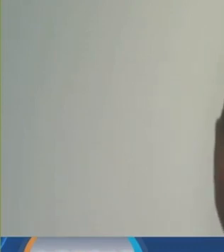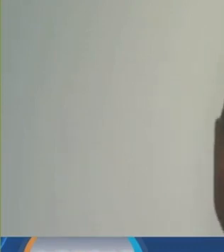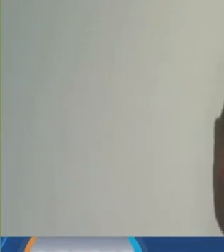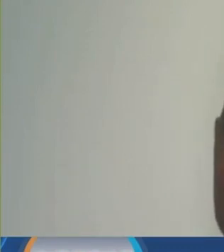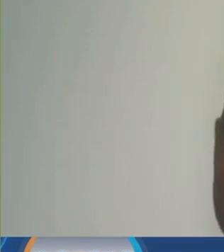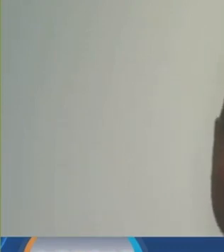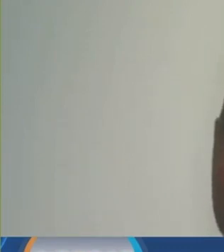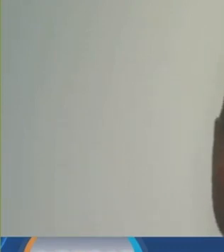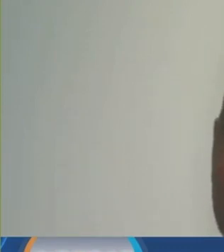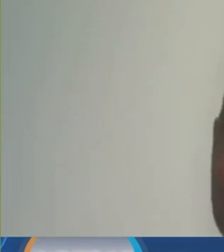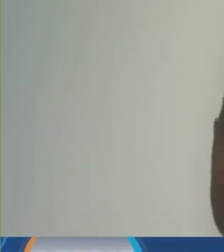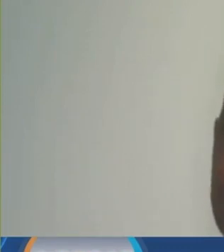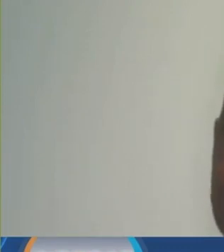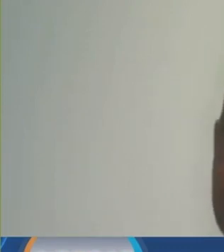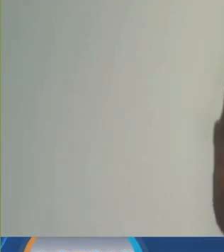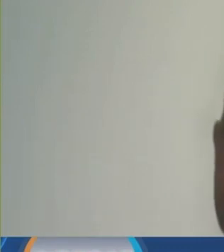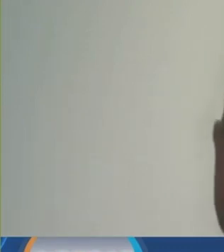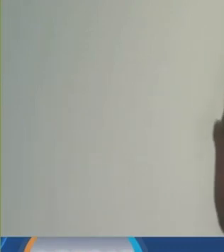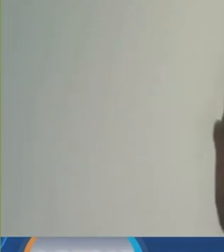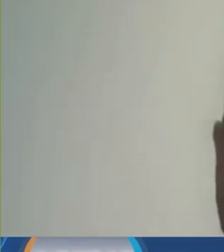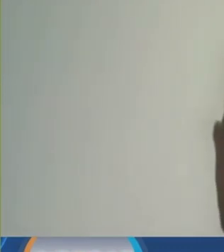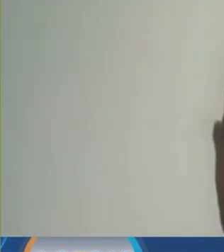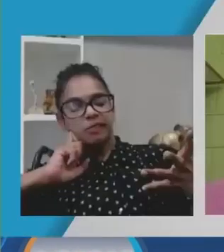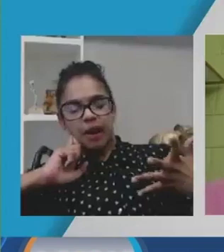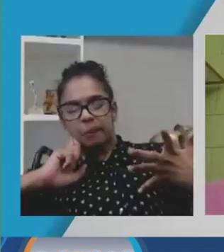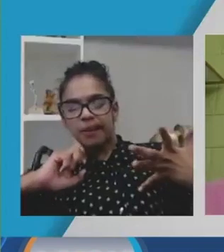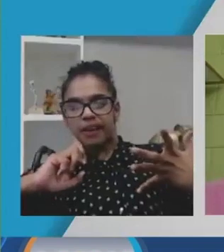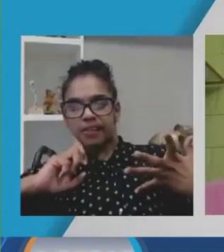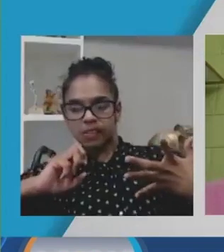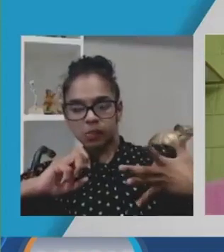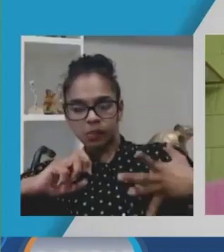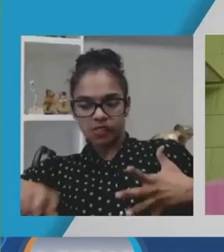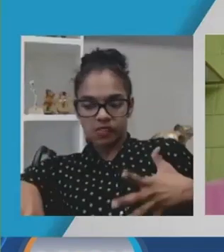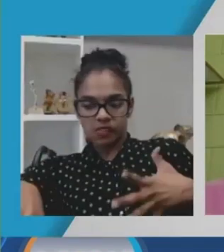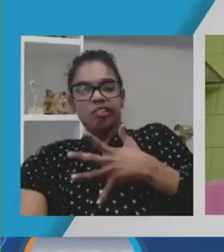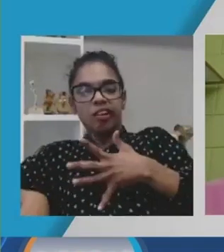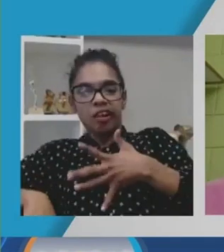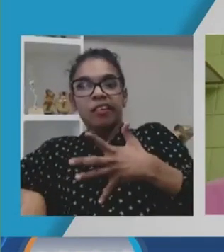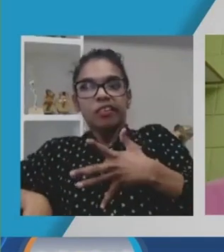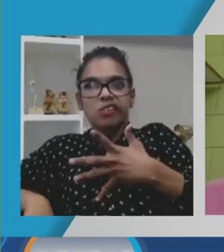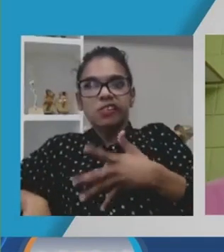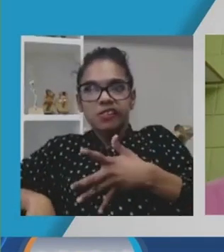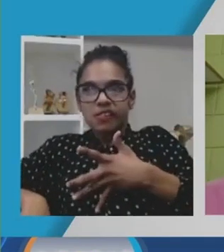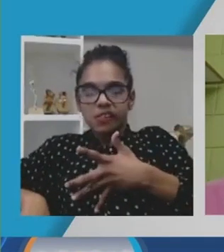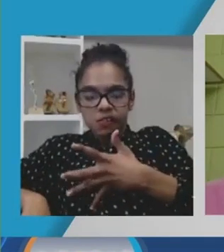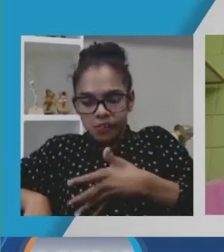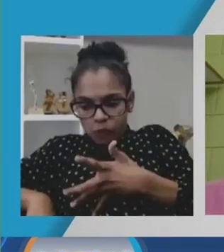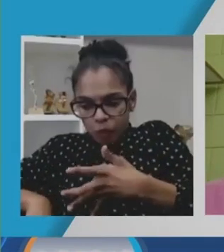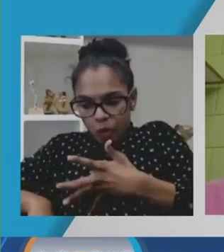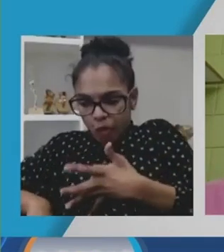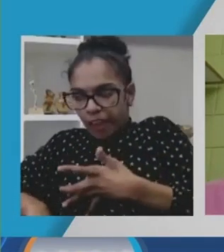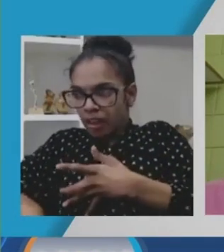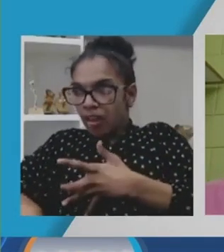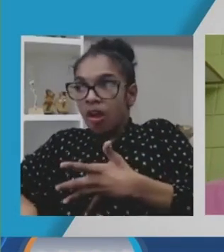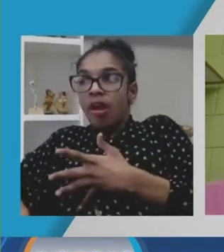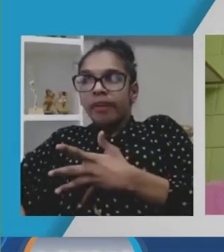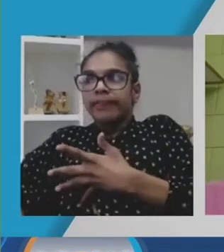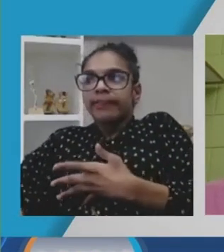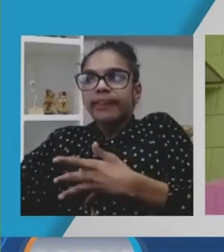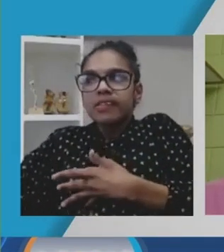those 3 pieces of legislation. What type of gap analysis was done to show,